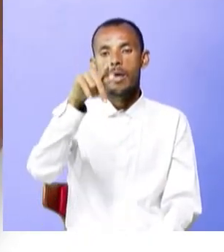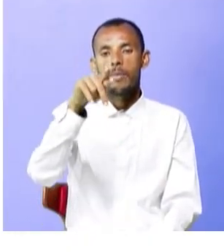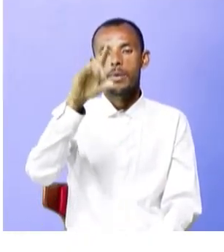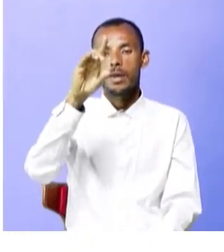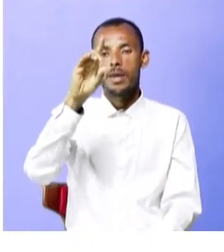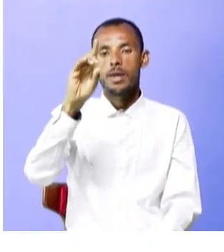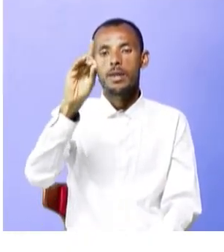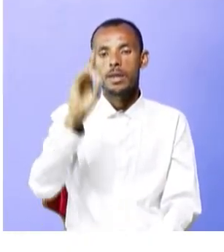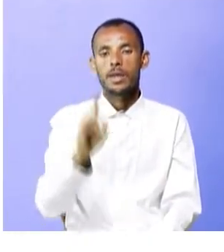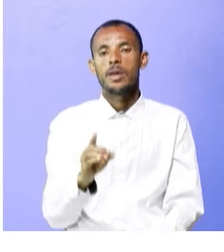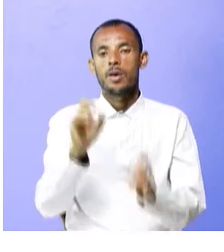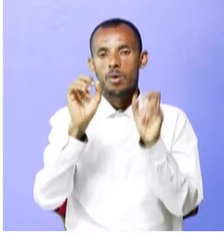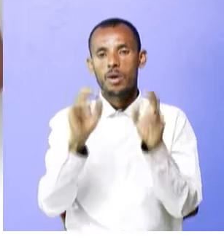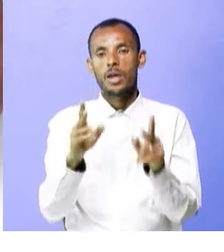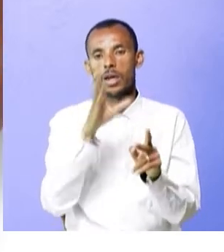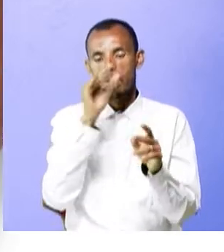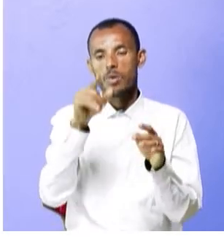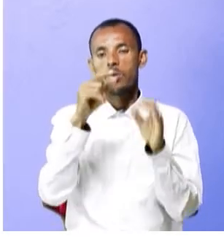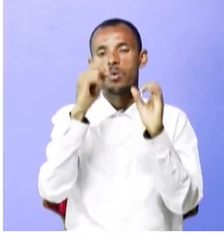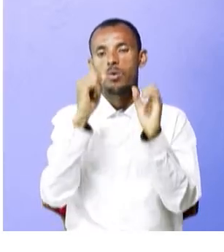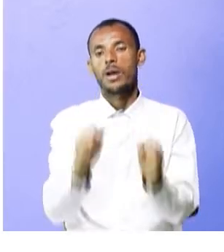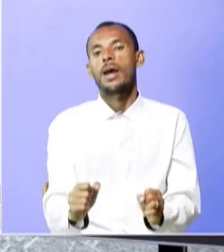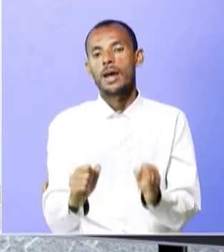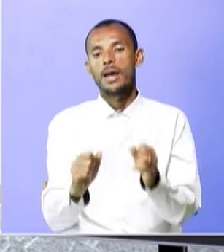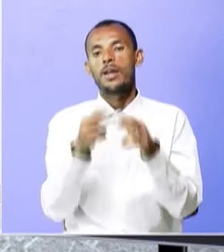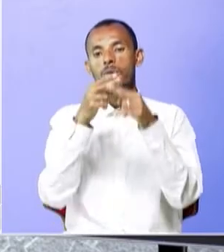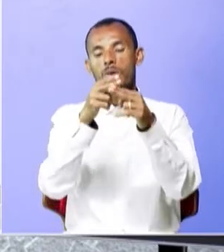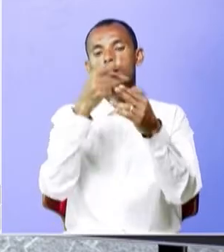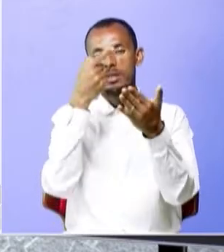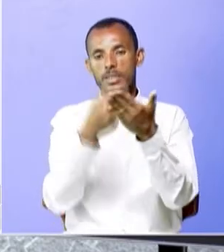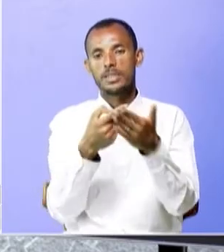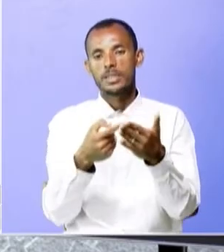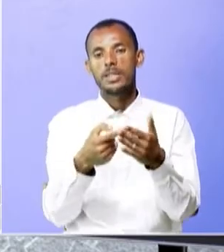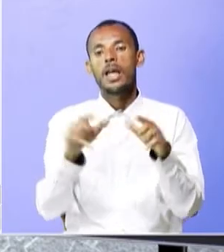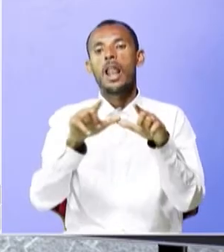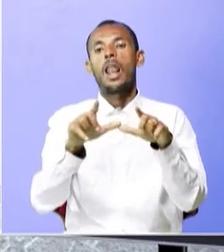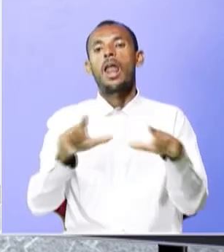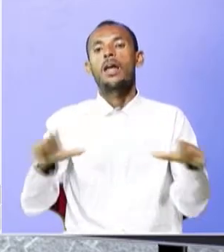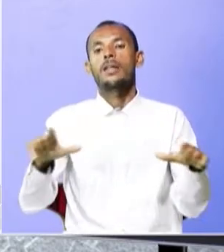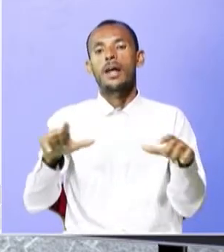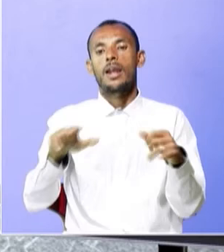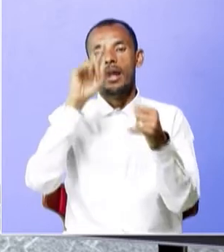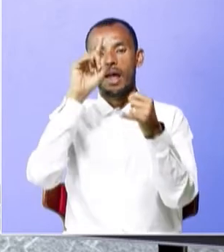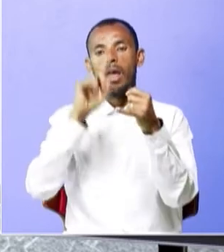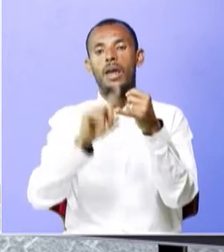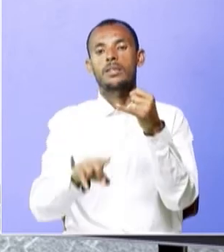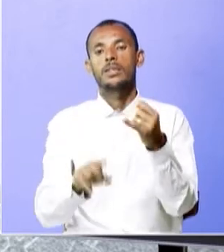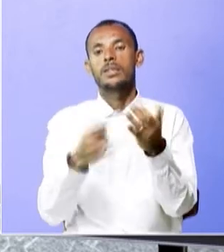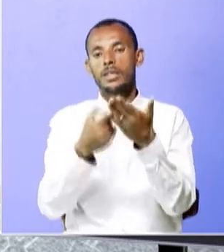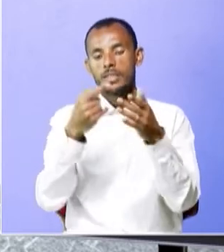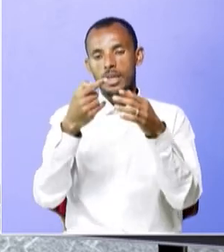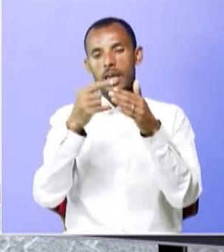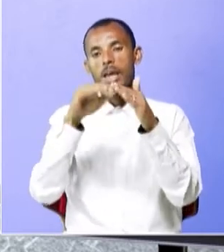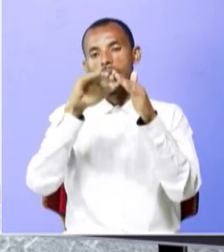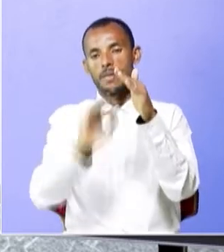PPD, okay? And you can specifically call this a lateral edge because there is a difference between